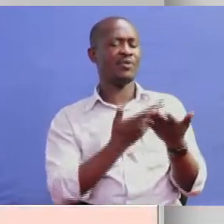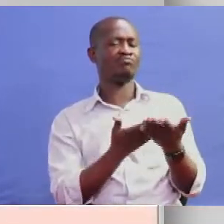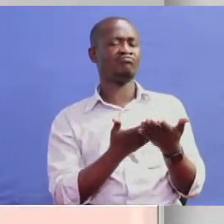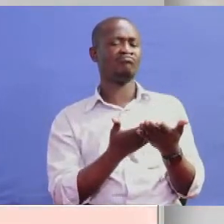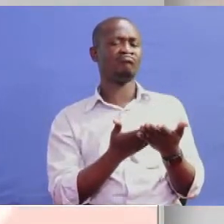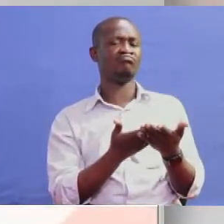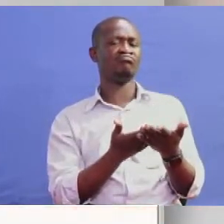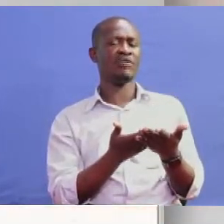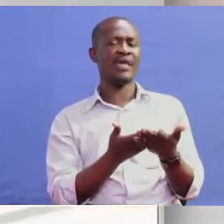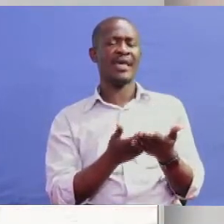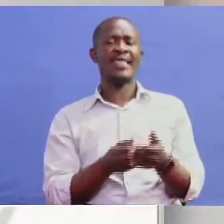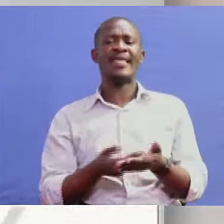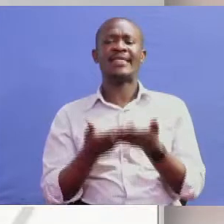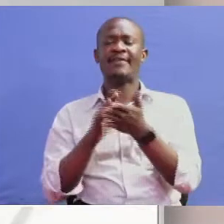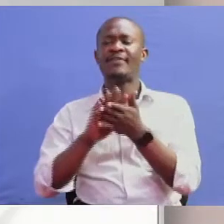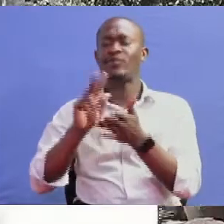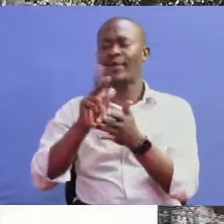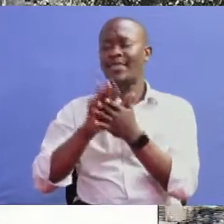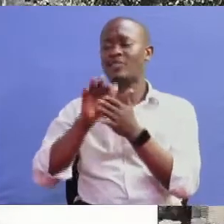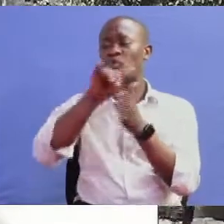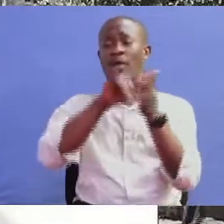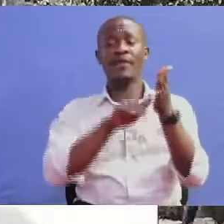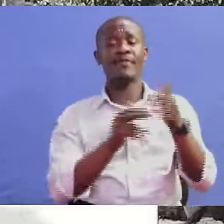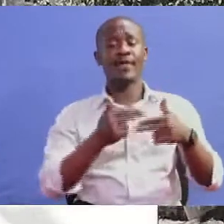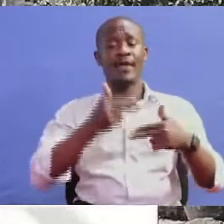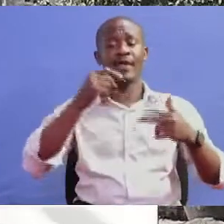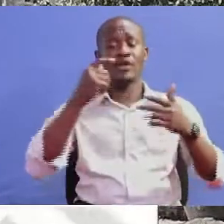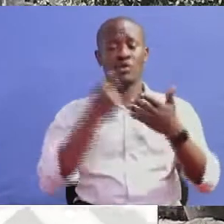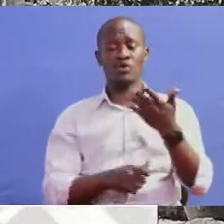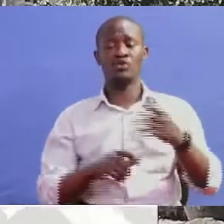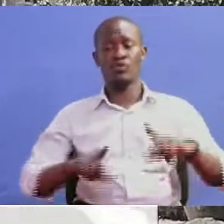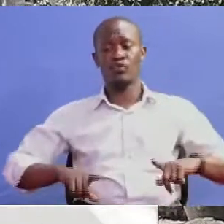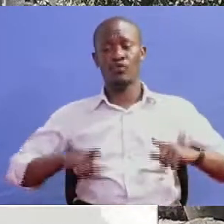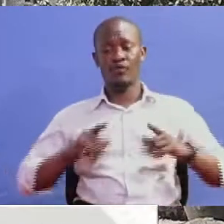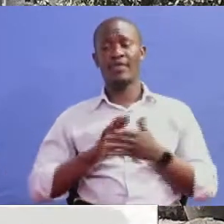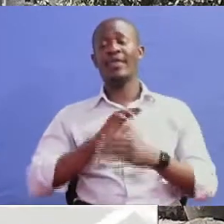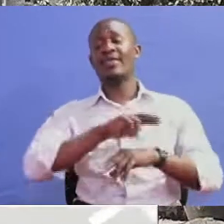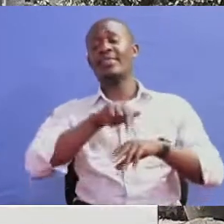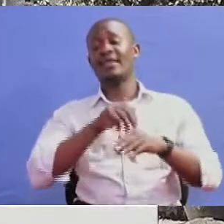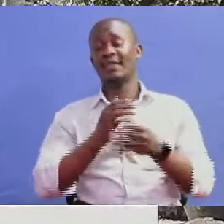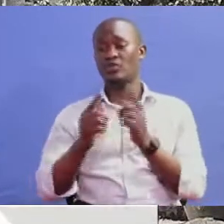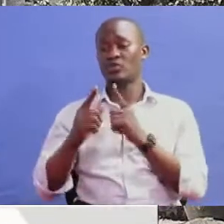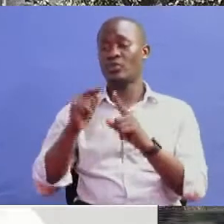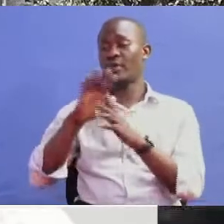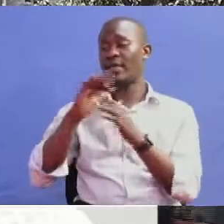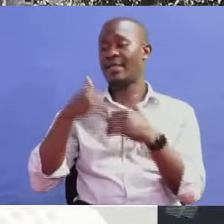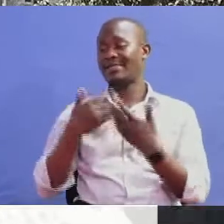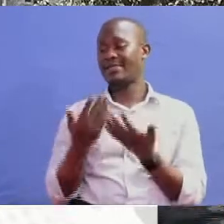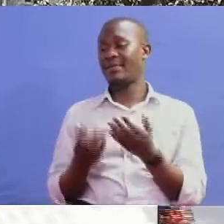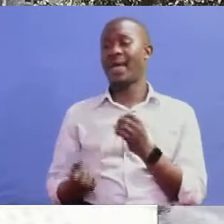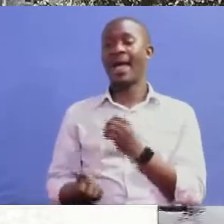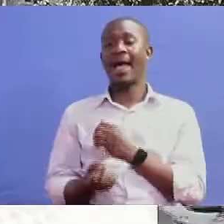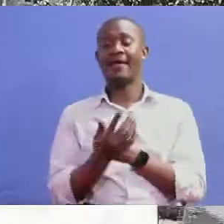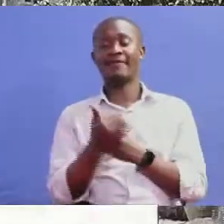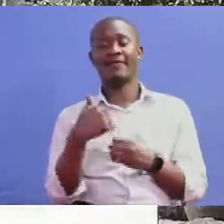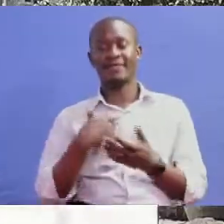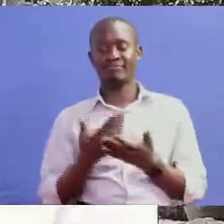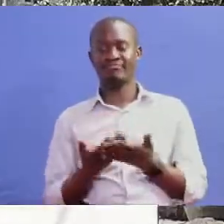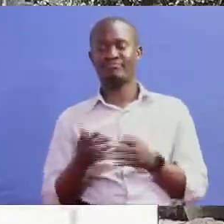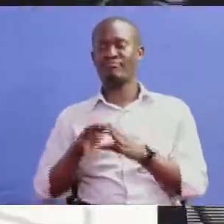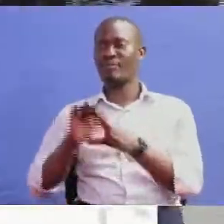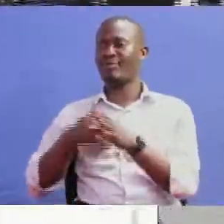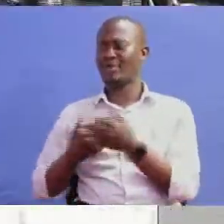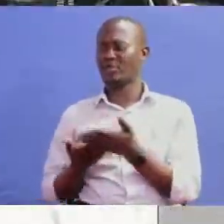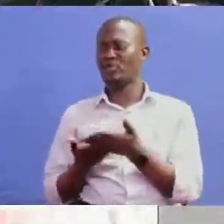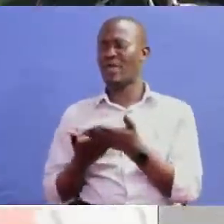on Kenyans in order to lower the high cost of living. The National Dialogue Committee members have advised stakeholders presenting the exposition